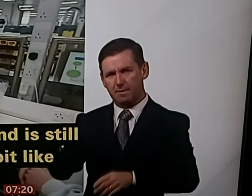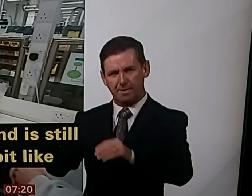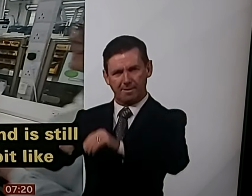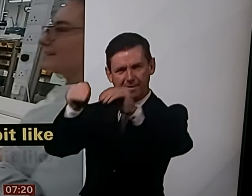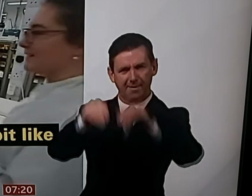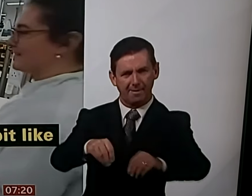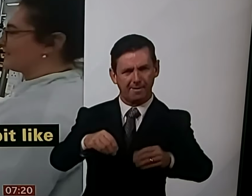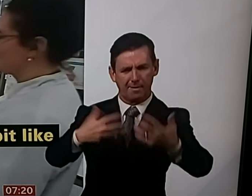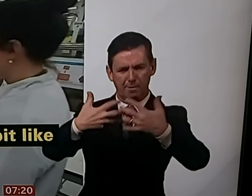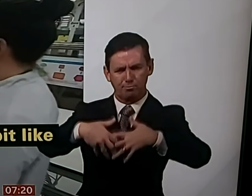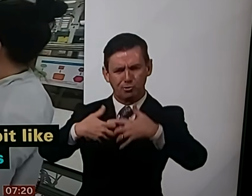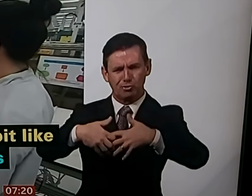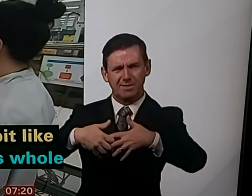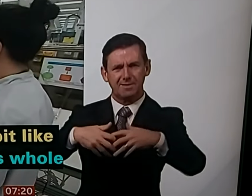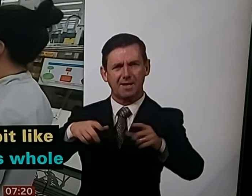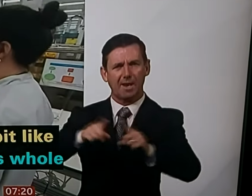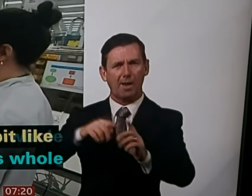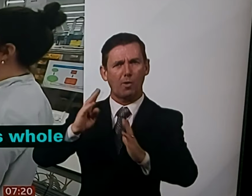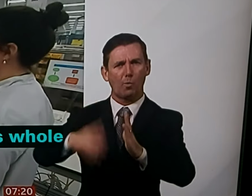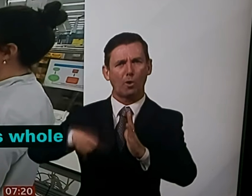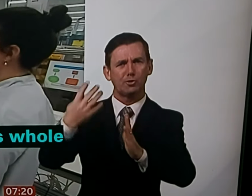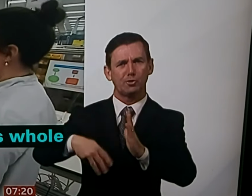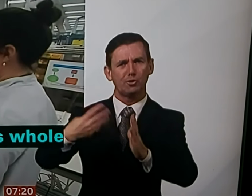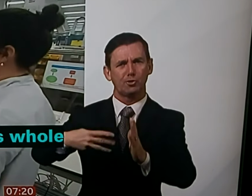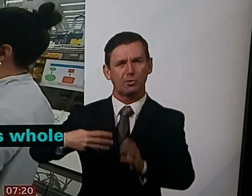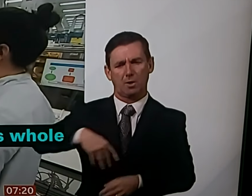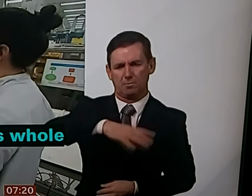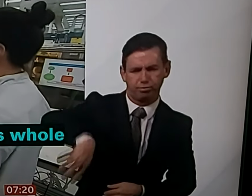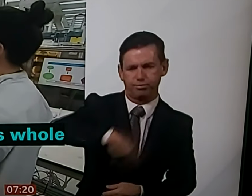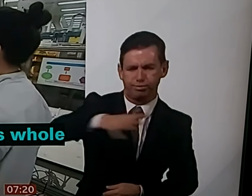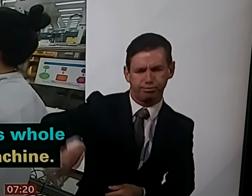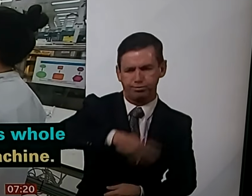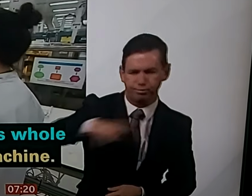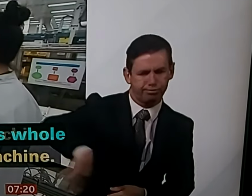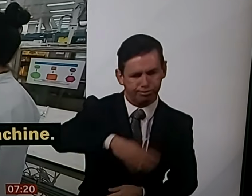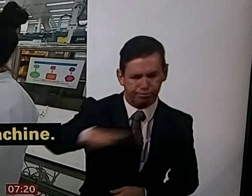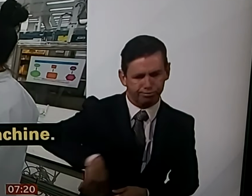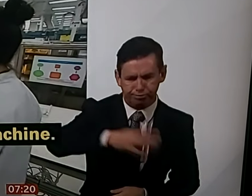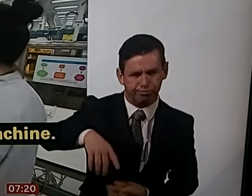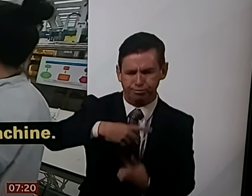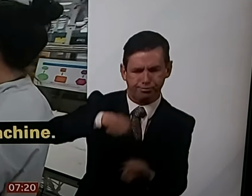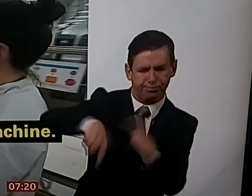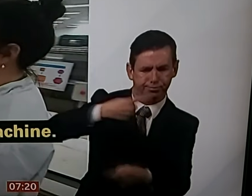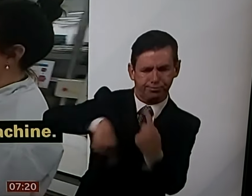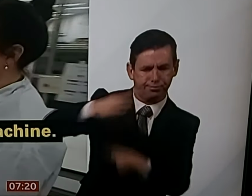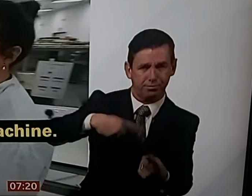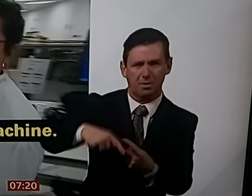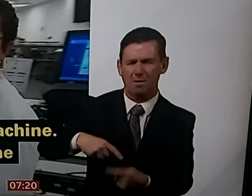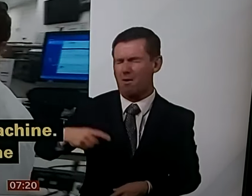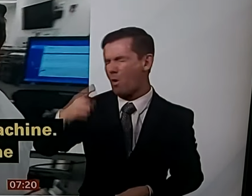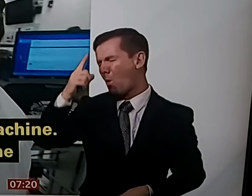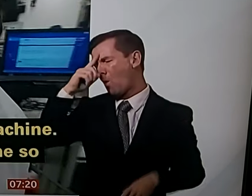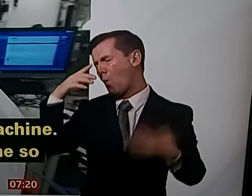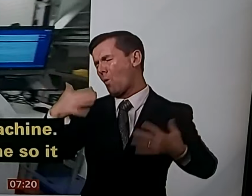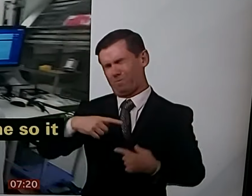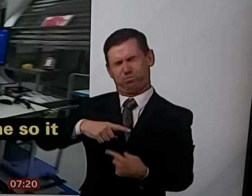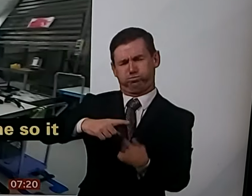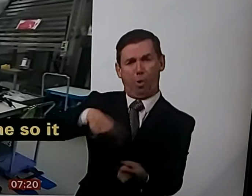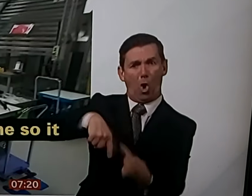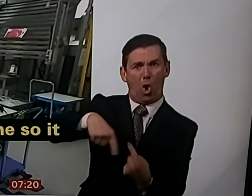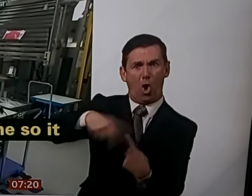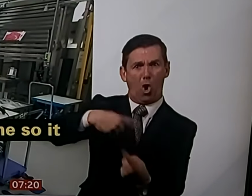You described to me it's a bit like a washing machine, so it sort of sorts it all out, withers it all up and sorts it out. So it's spinning around really fast and separates out into